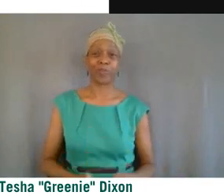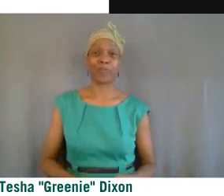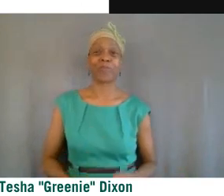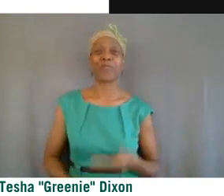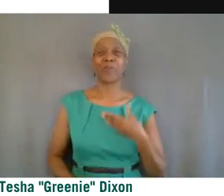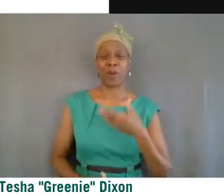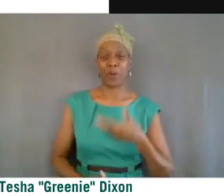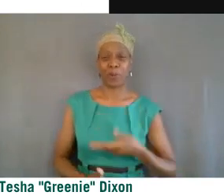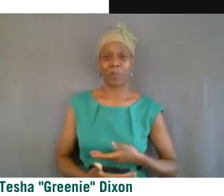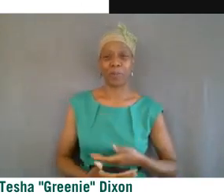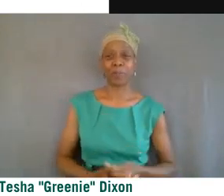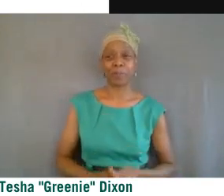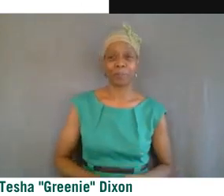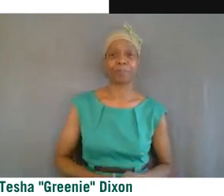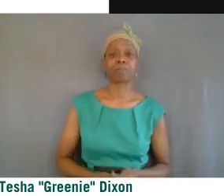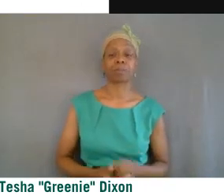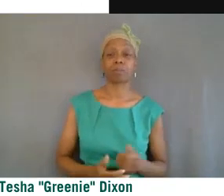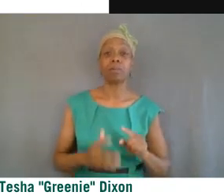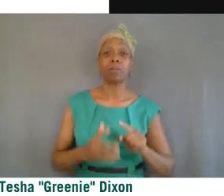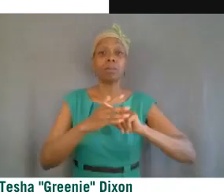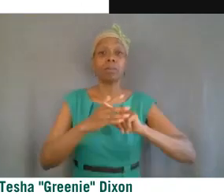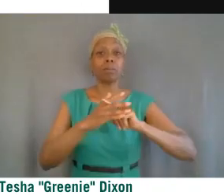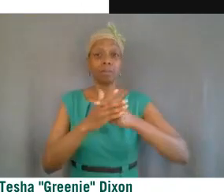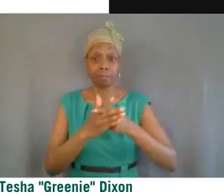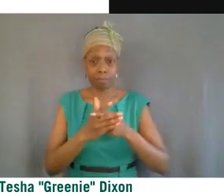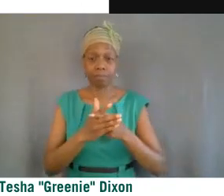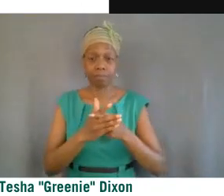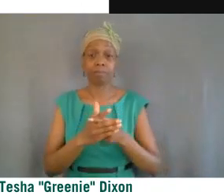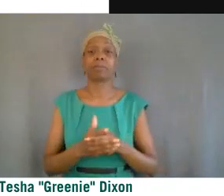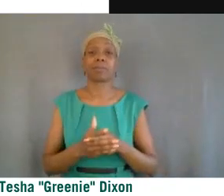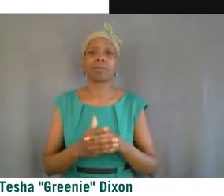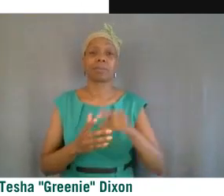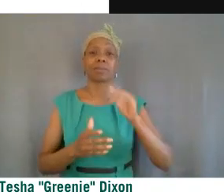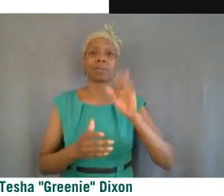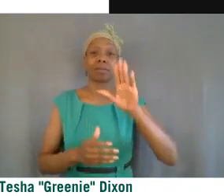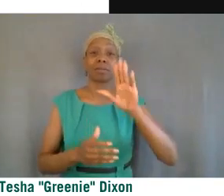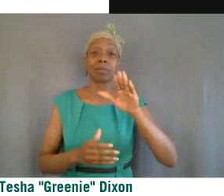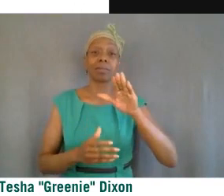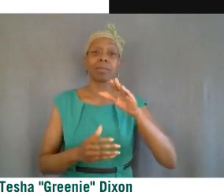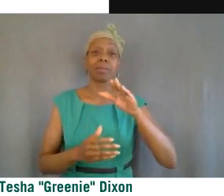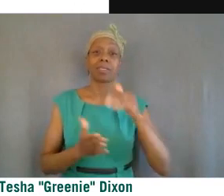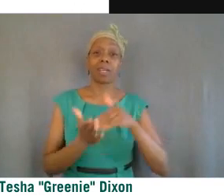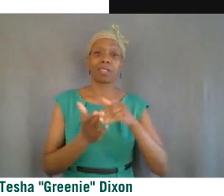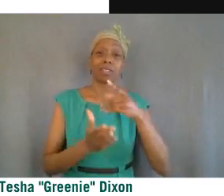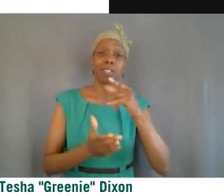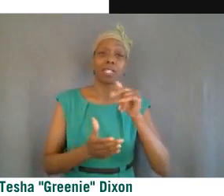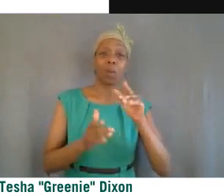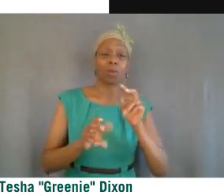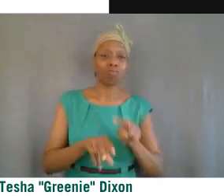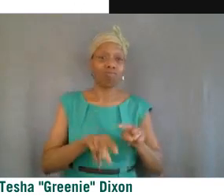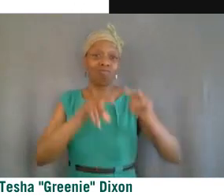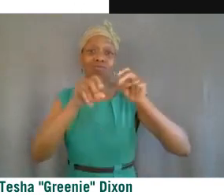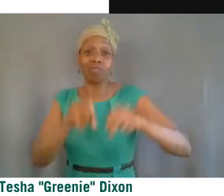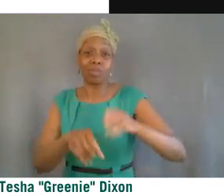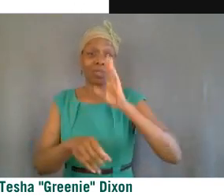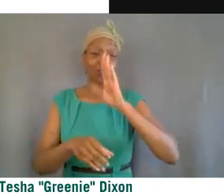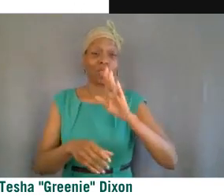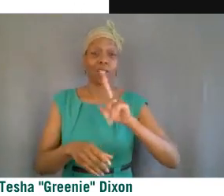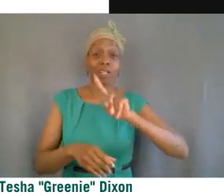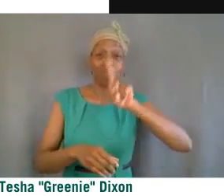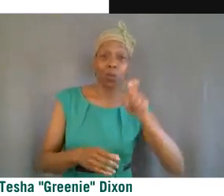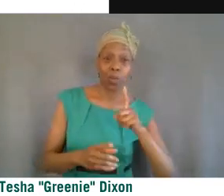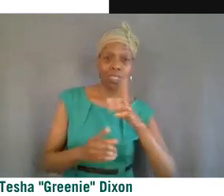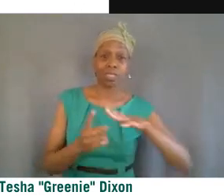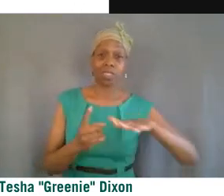So to get started, Dr. Glader, I'd really like to sort of dive straight into the question around what is cerebral palsy